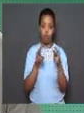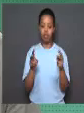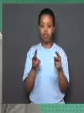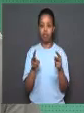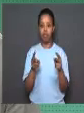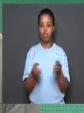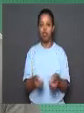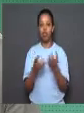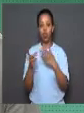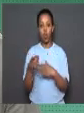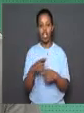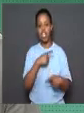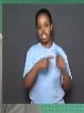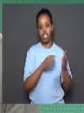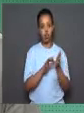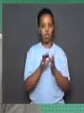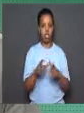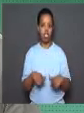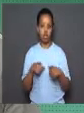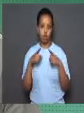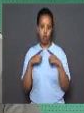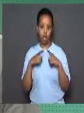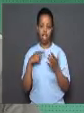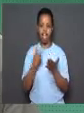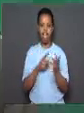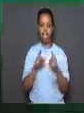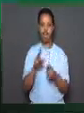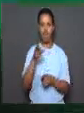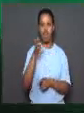number of genes that are heterozygous.